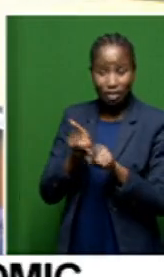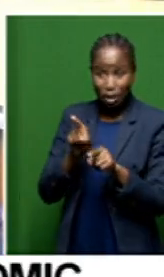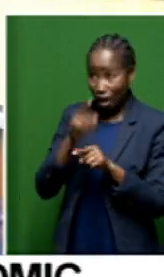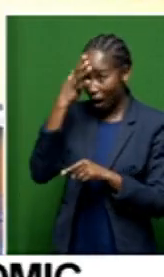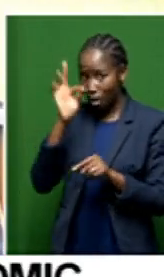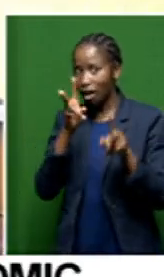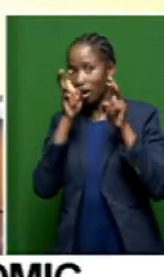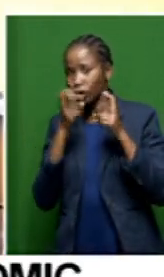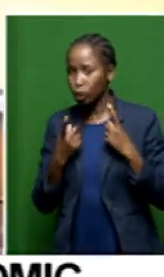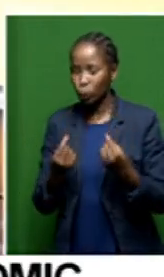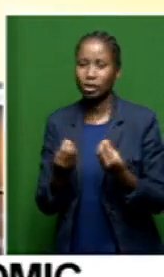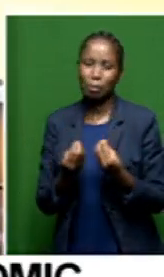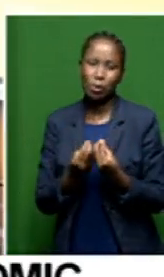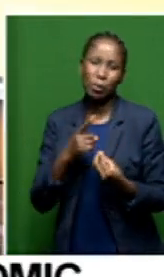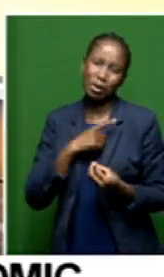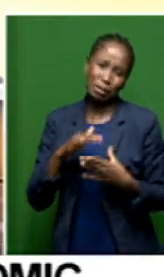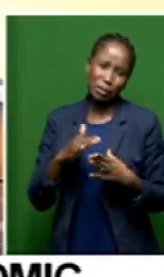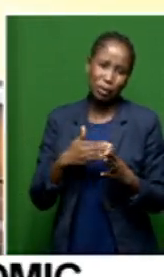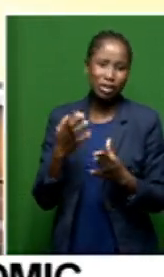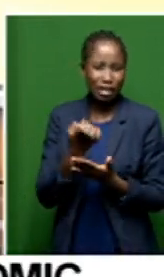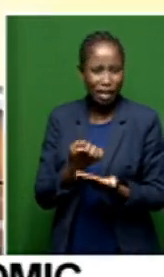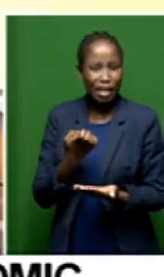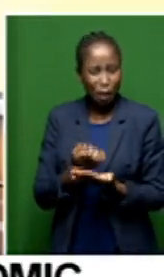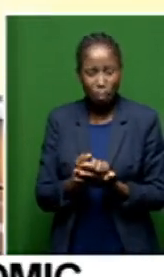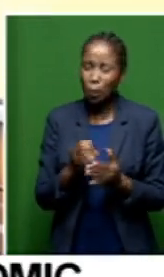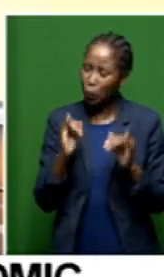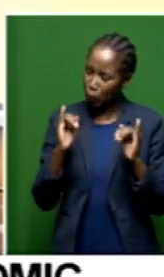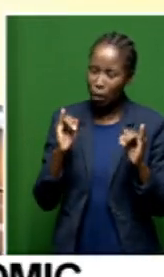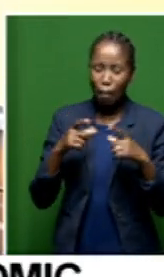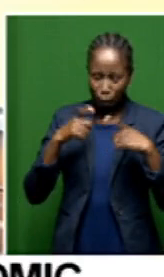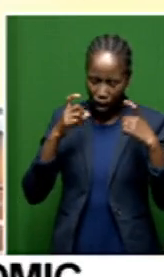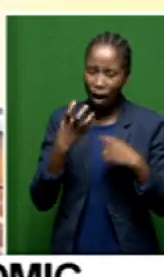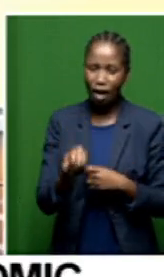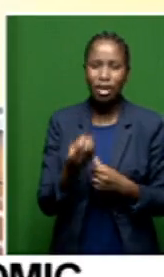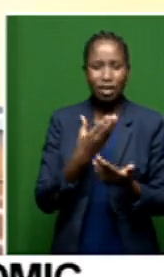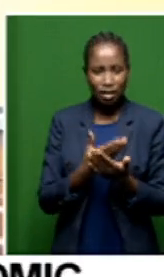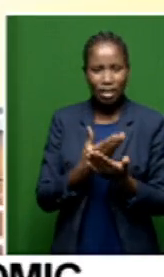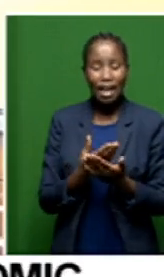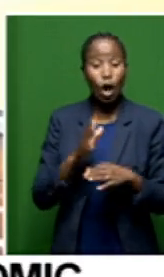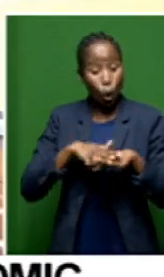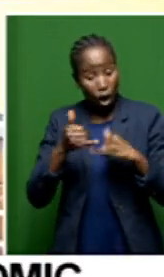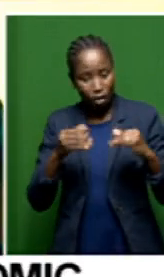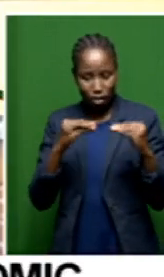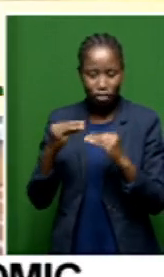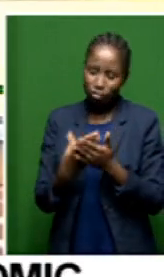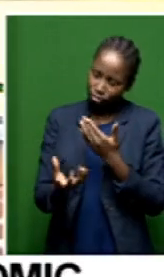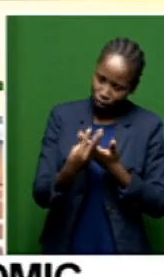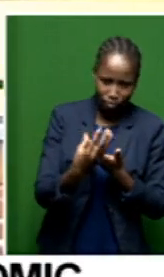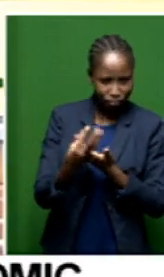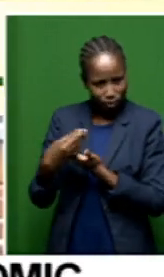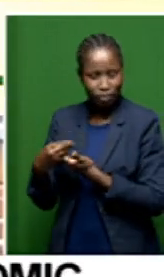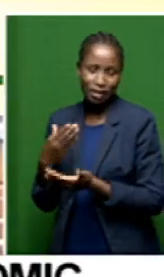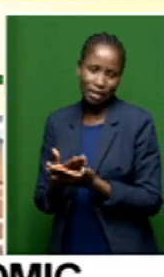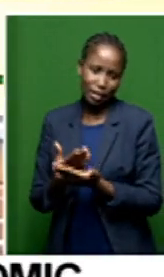mean, e-commerce is massive, and you're right. Let's bring these emerging e-commerce guys into it and talk more to